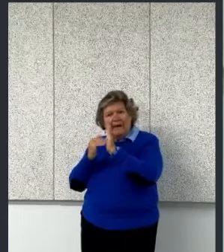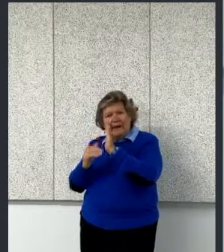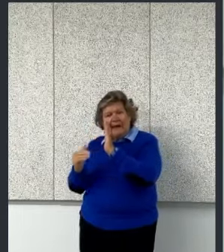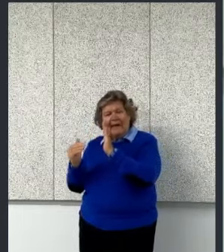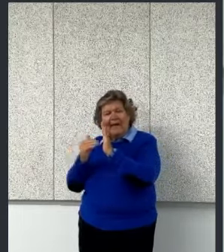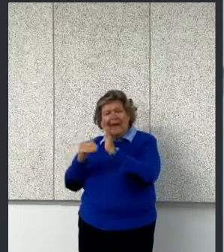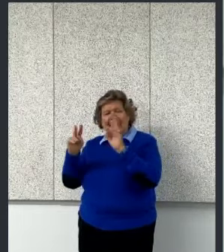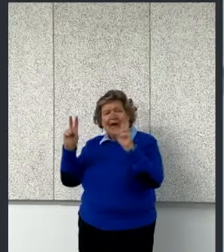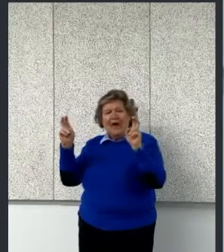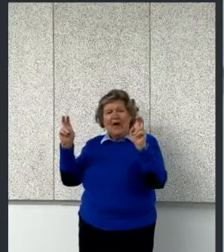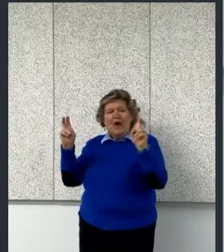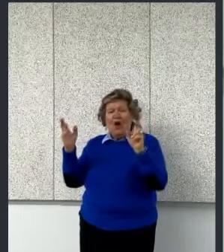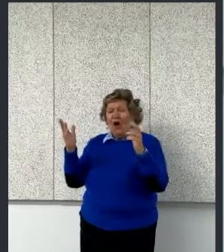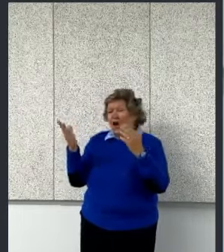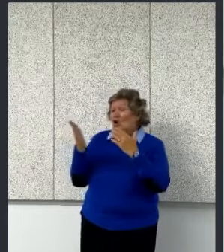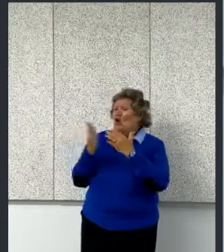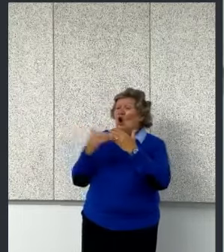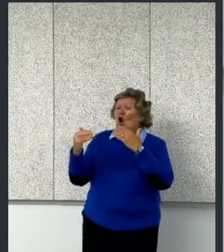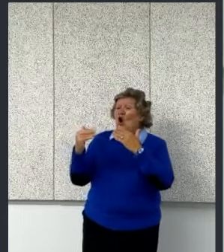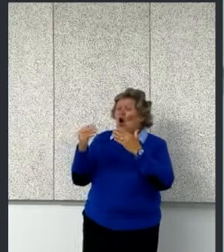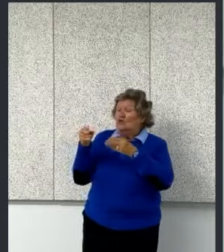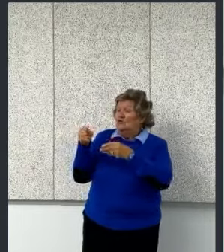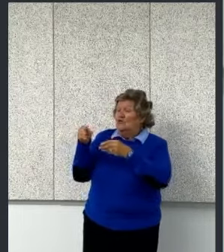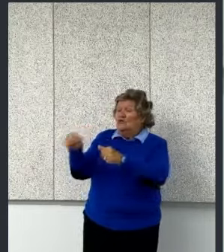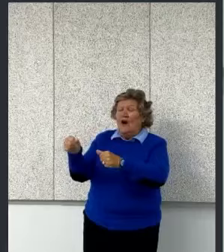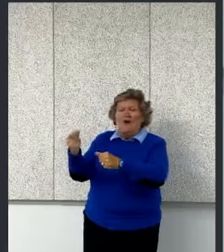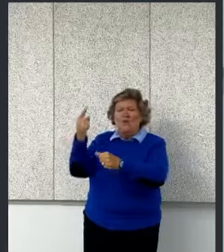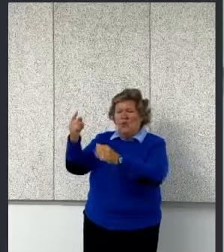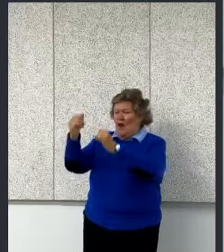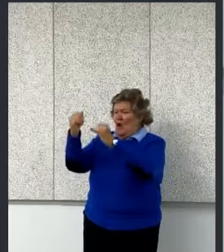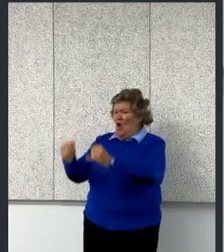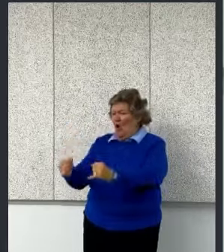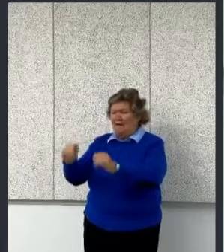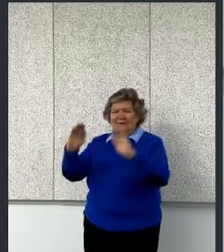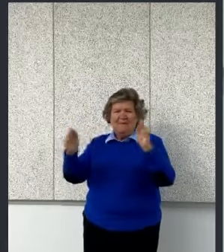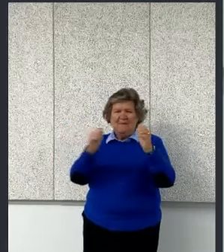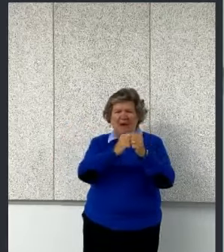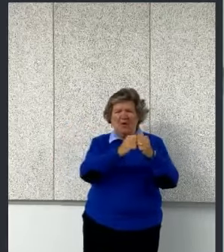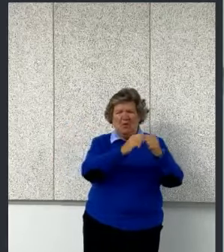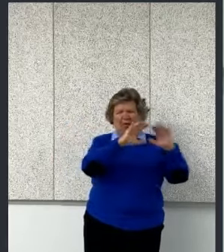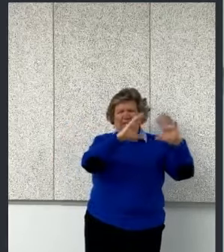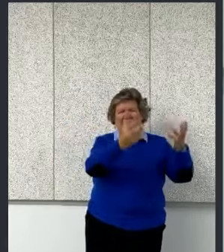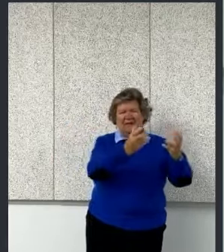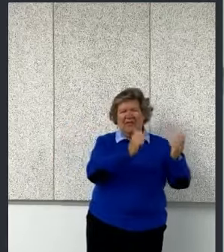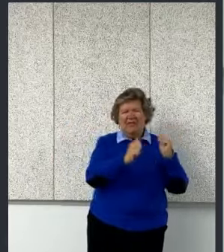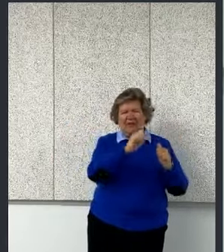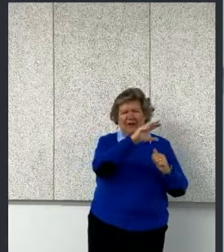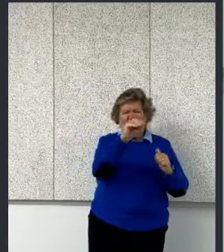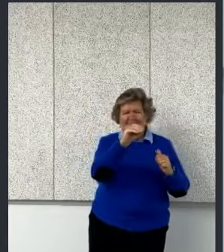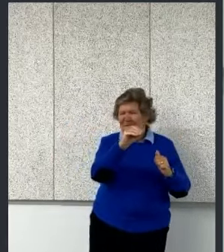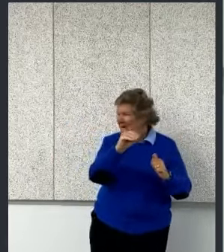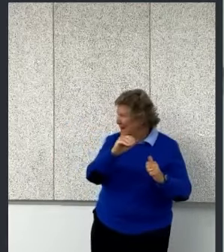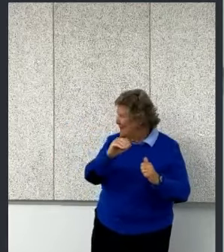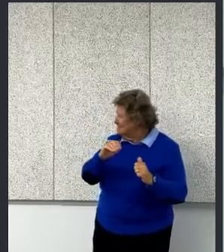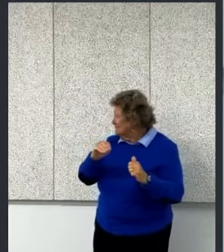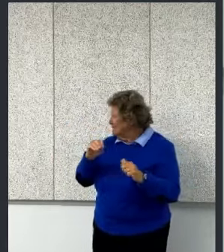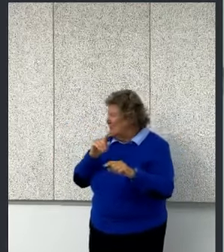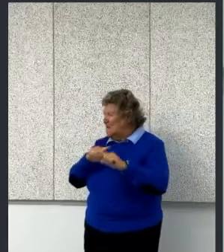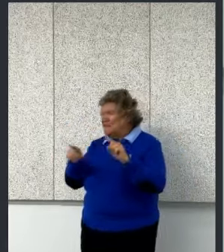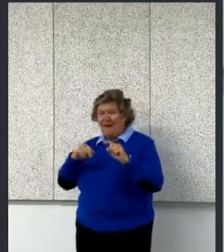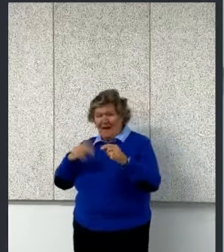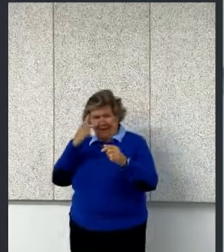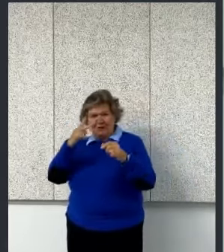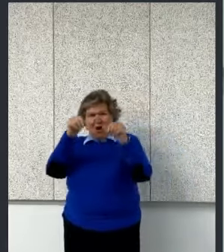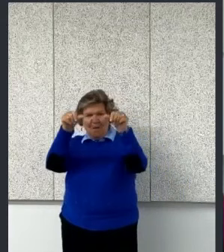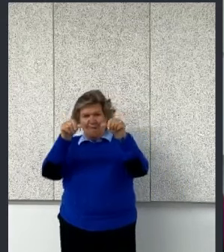call to fund individual artists over institutions. And I feel like Stephanie, you posted on Facebook a widely circulated post that